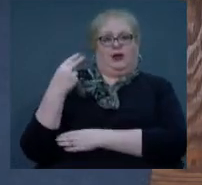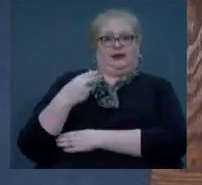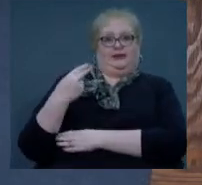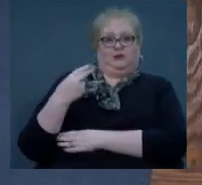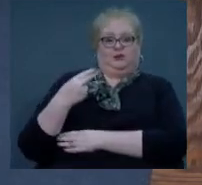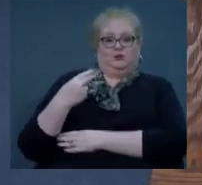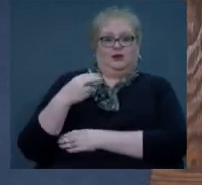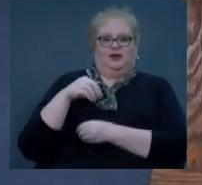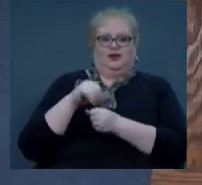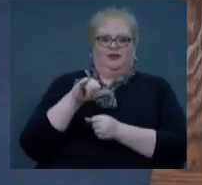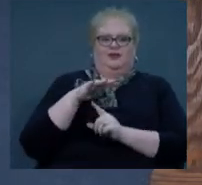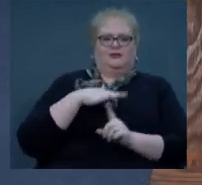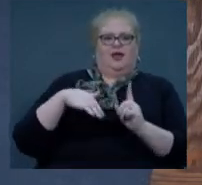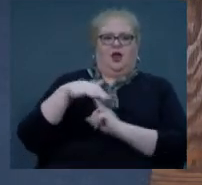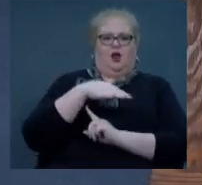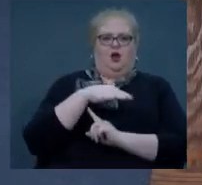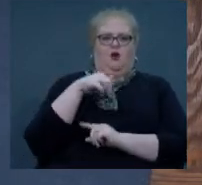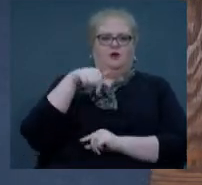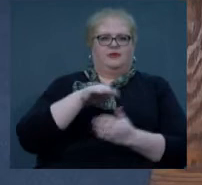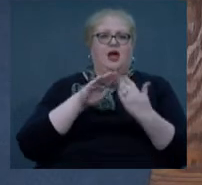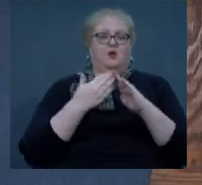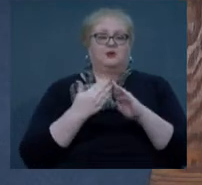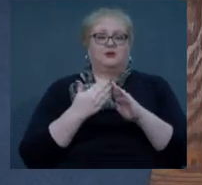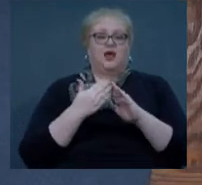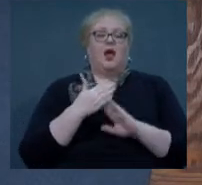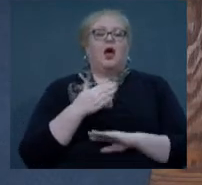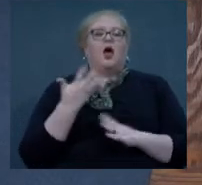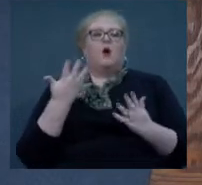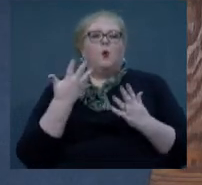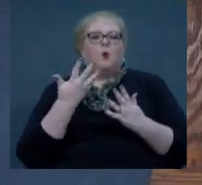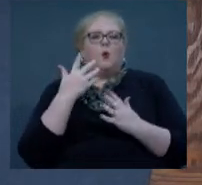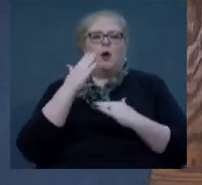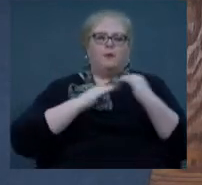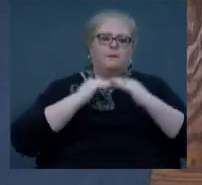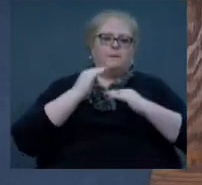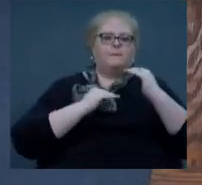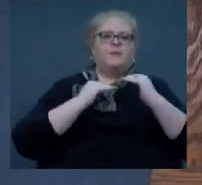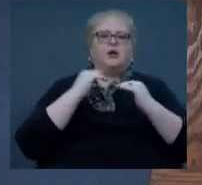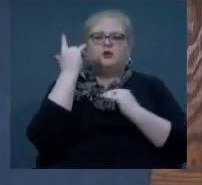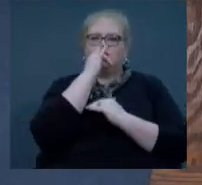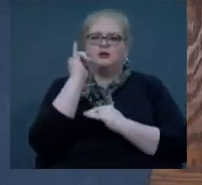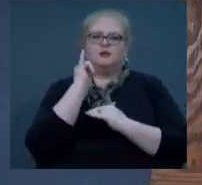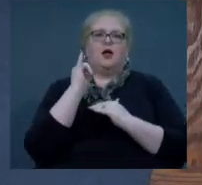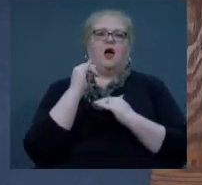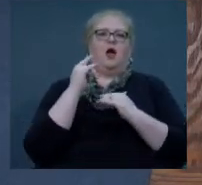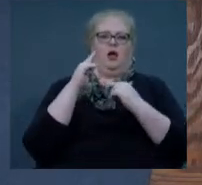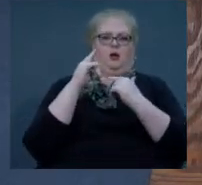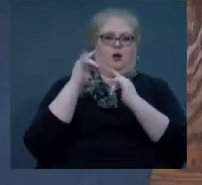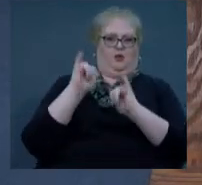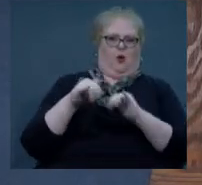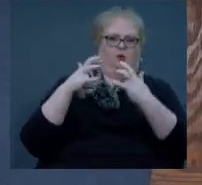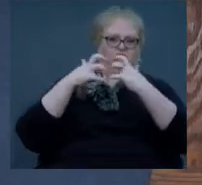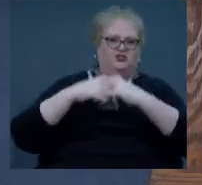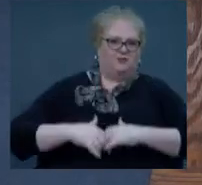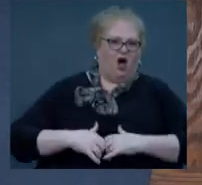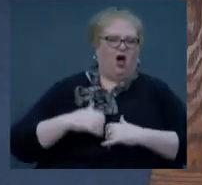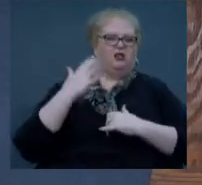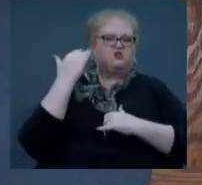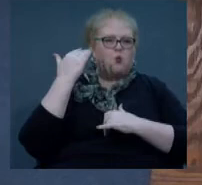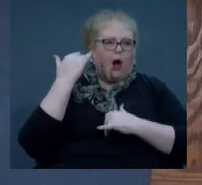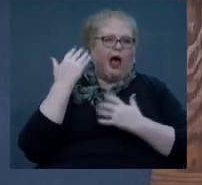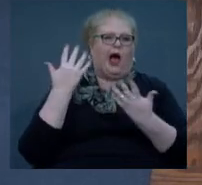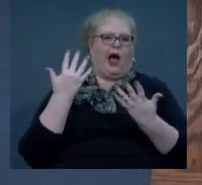this area of downtown, the conditions of the buildings when they were demolished and why they had to come down, and then